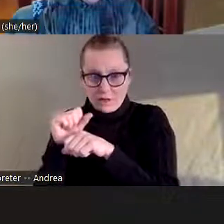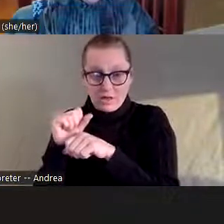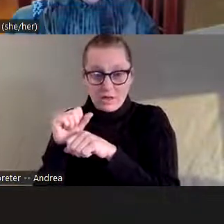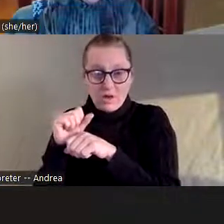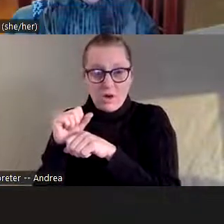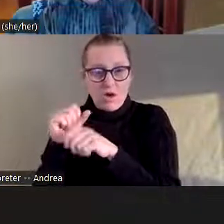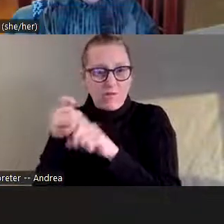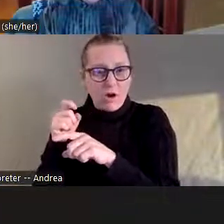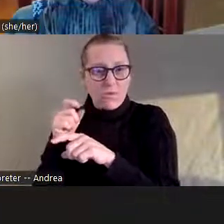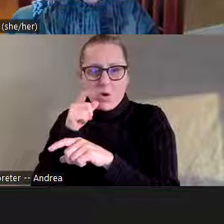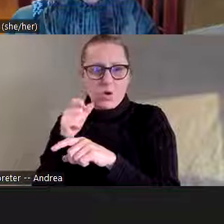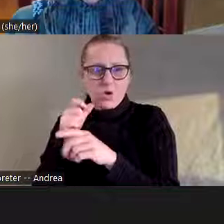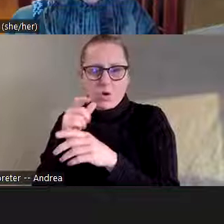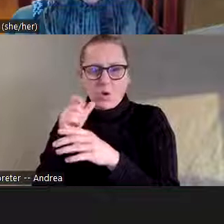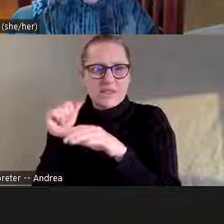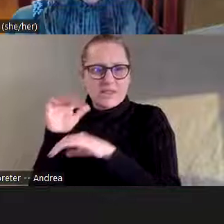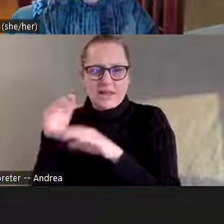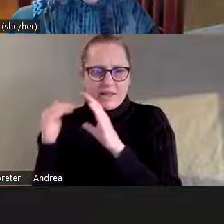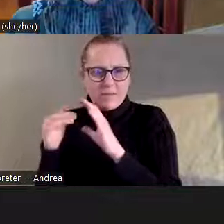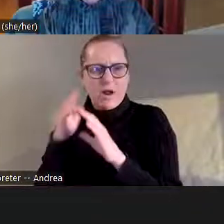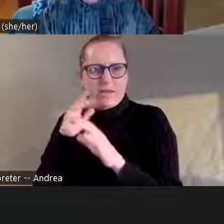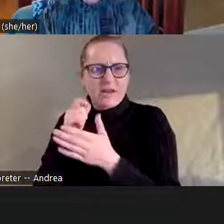working from, or whoever is sending that email, I think is helpful.